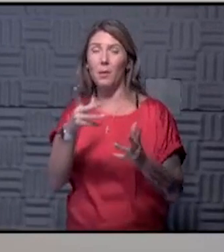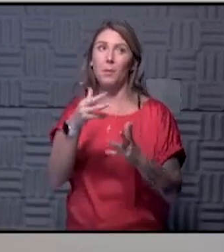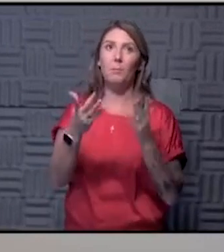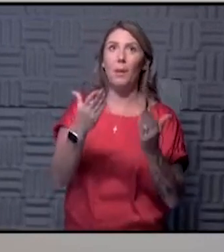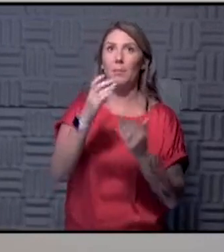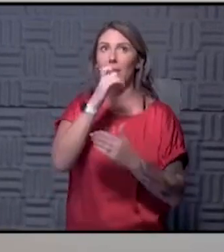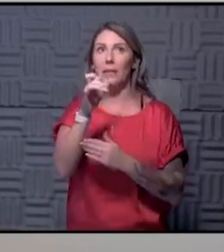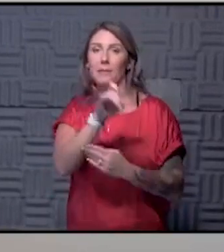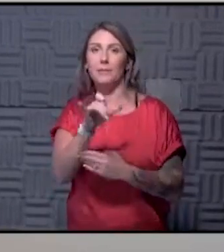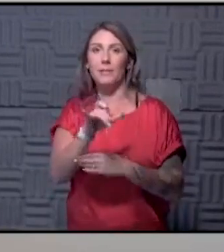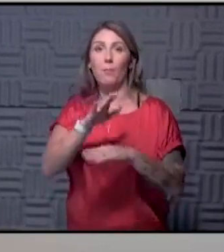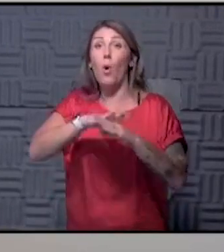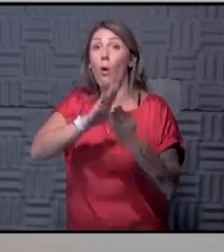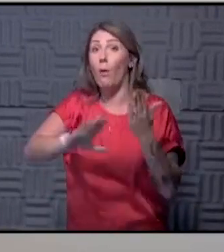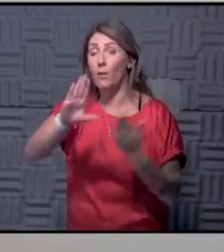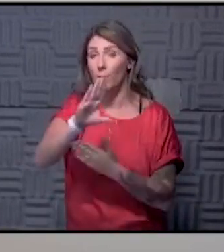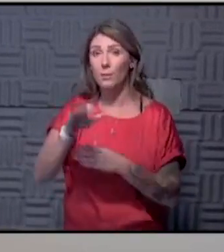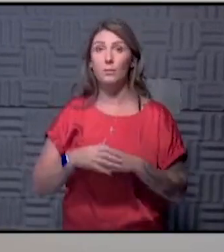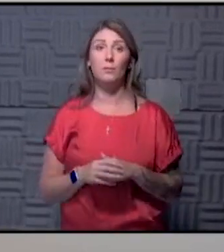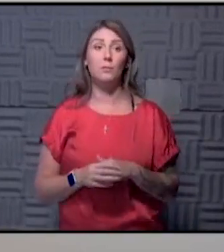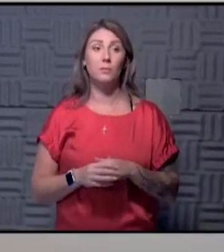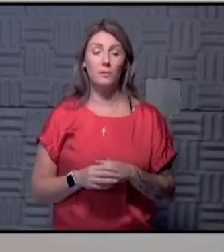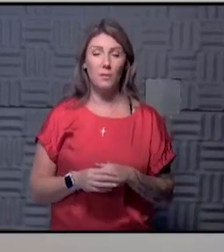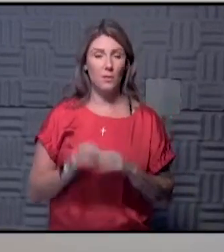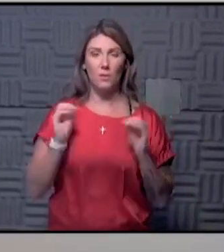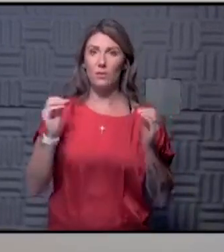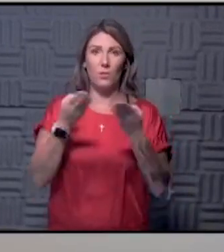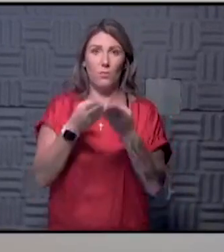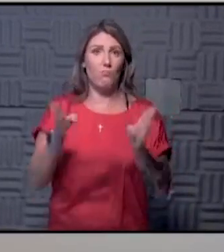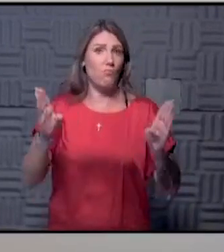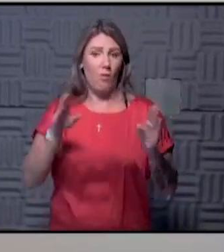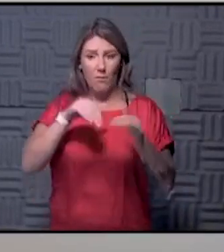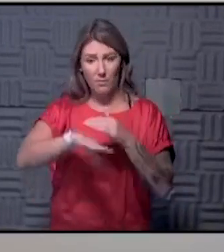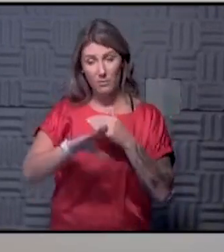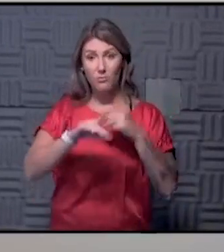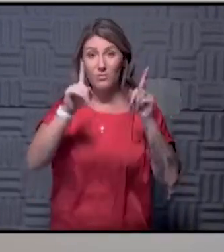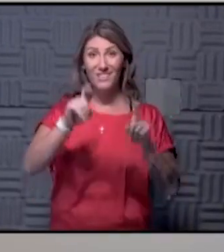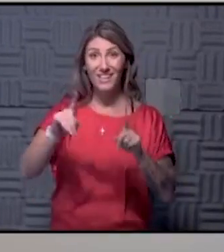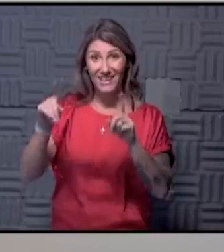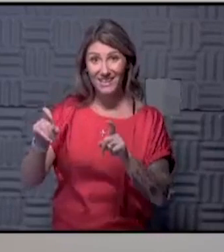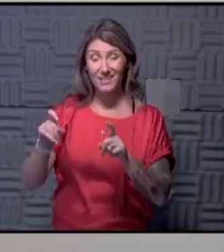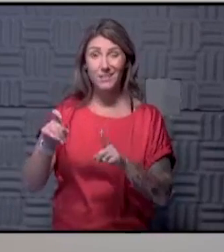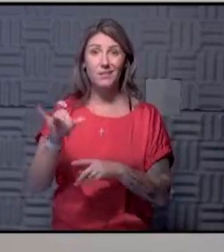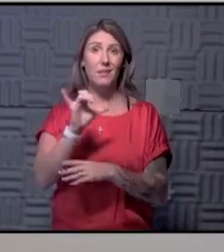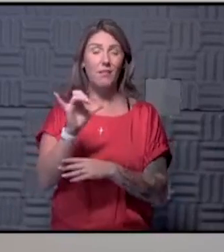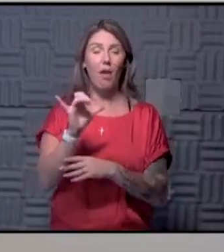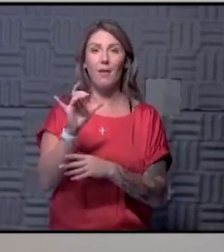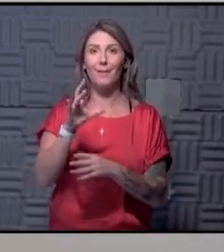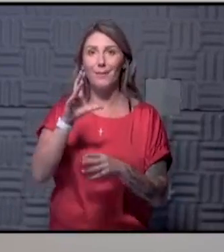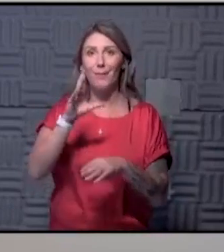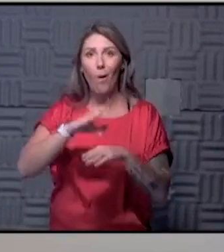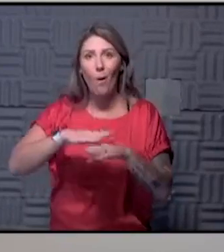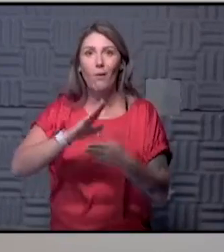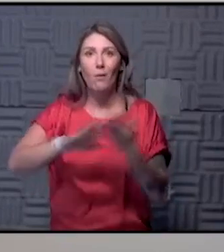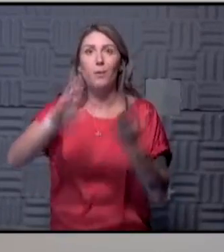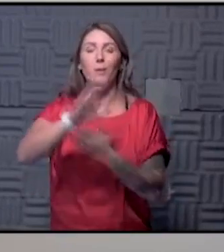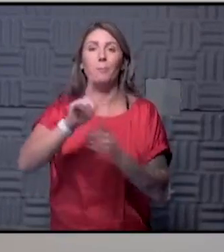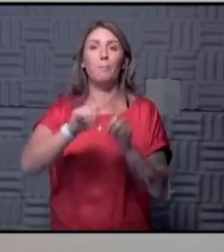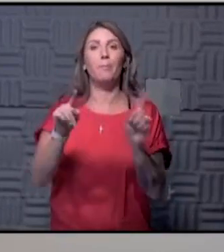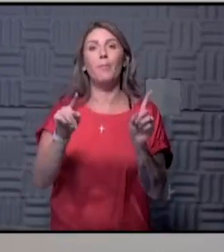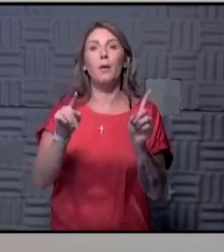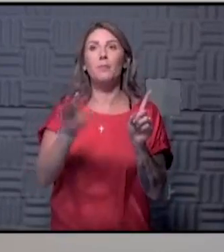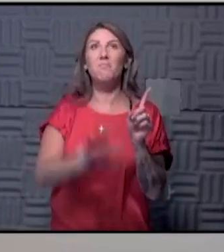campus. Certainly no sort of broad entry testing, mass testing effort like occurred on campus with 20